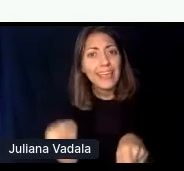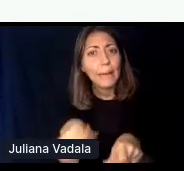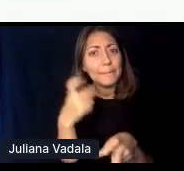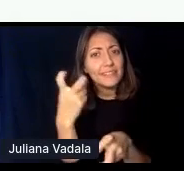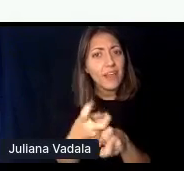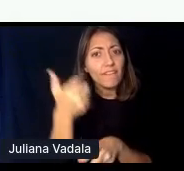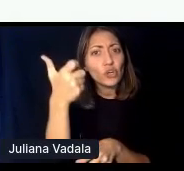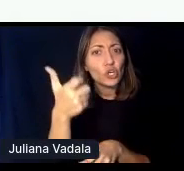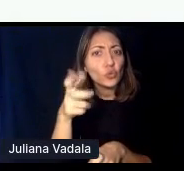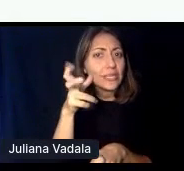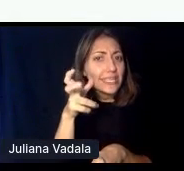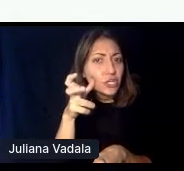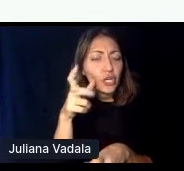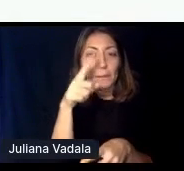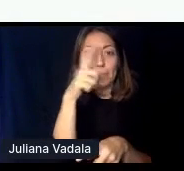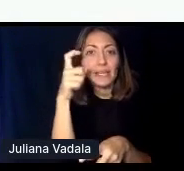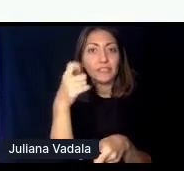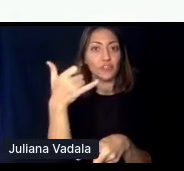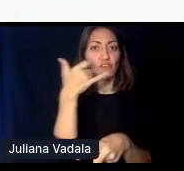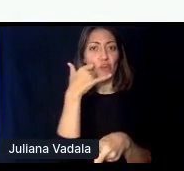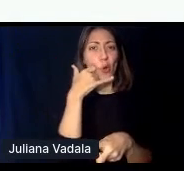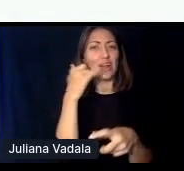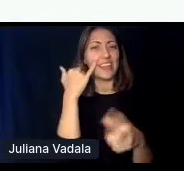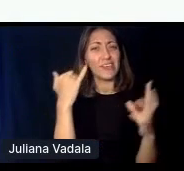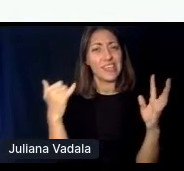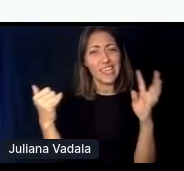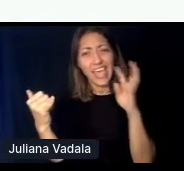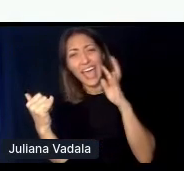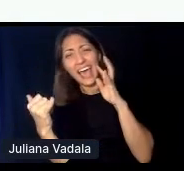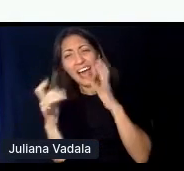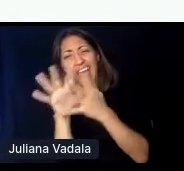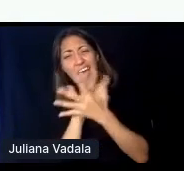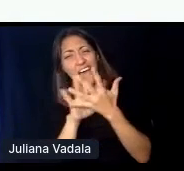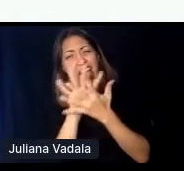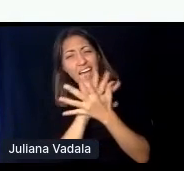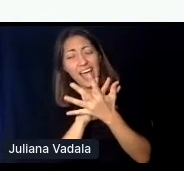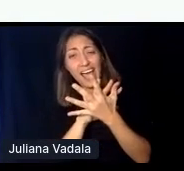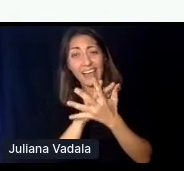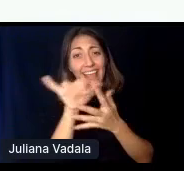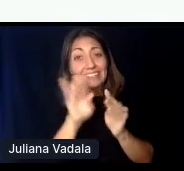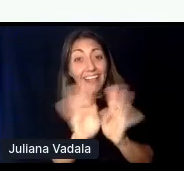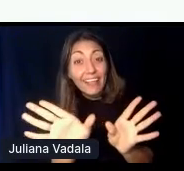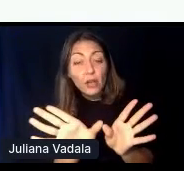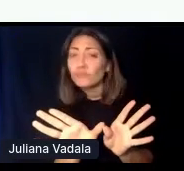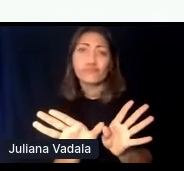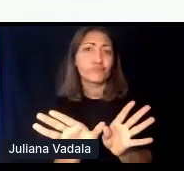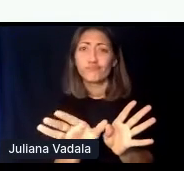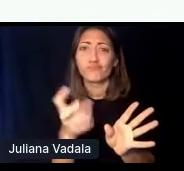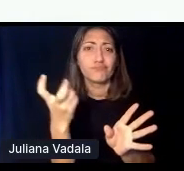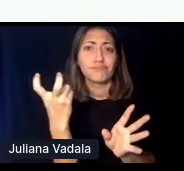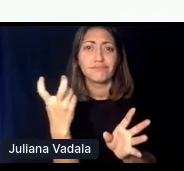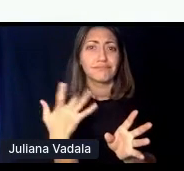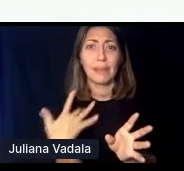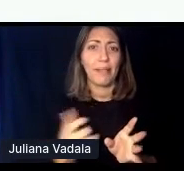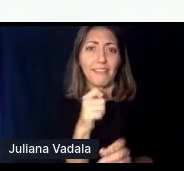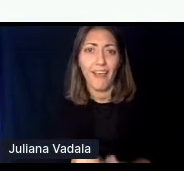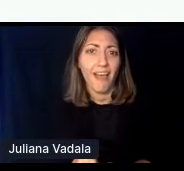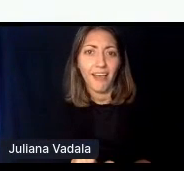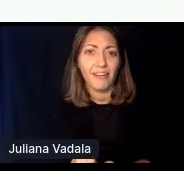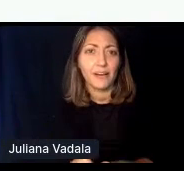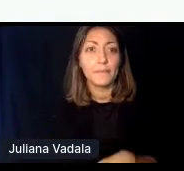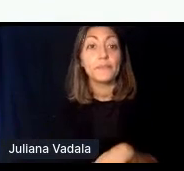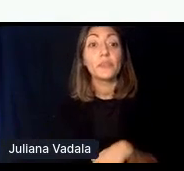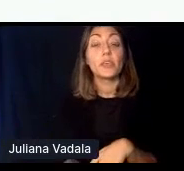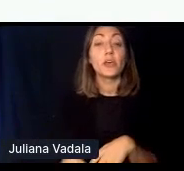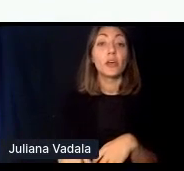don't do physics, but from experience, it does not work very well. Very often, a simple shift is